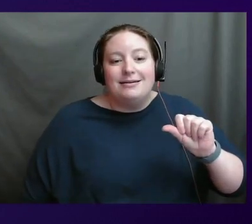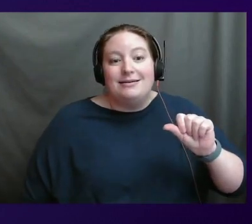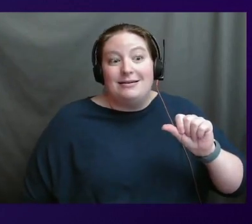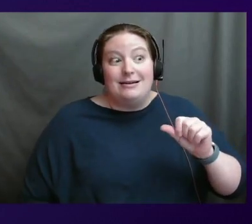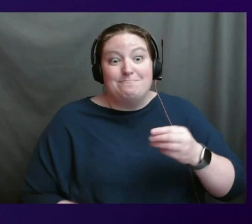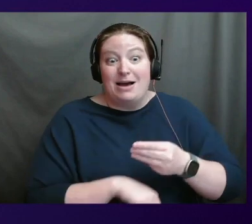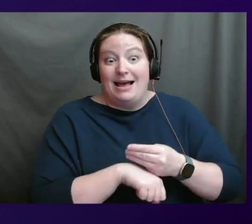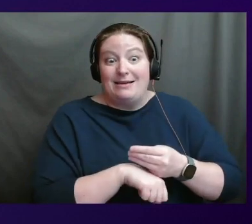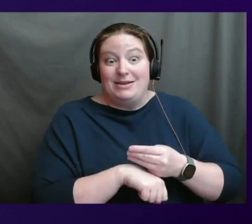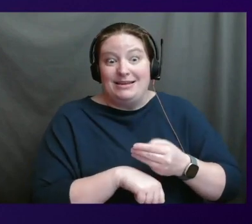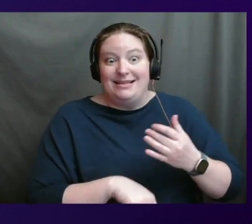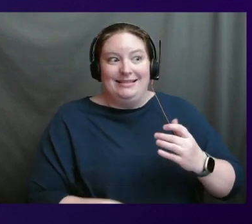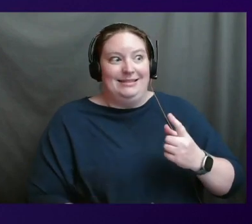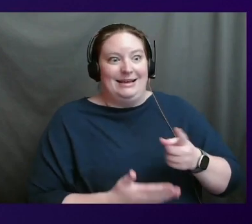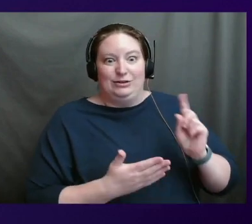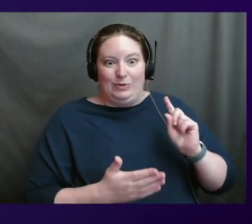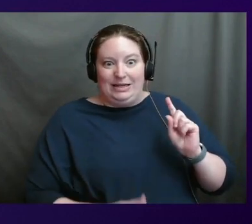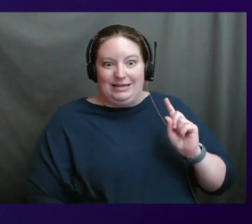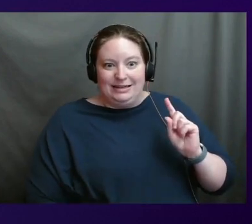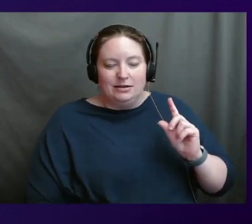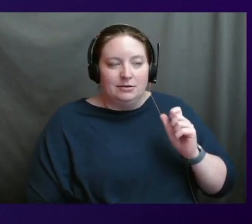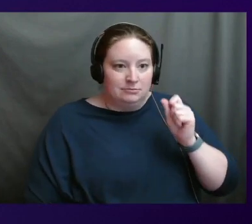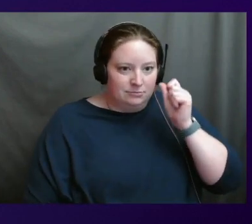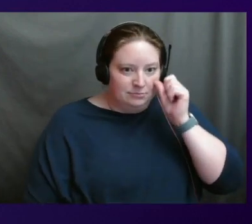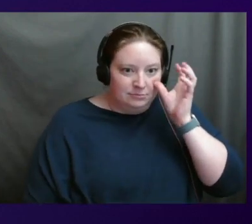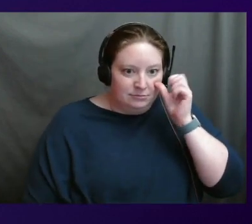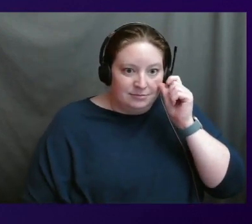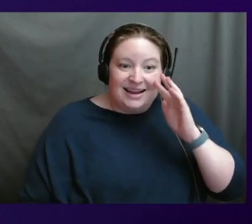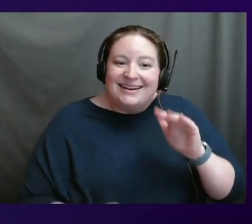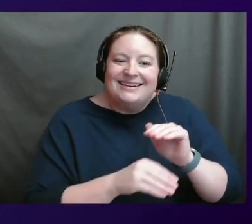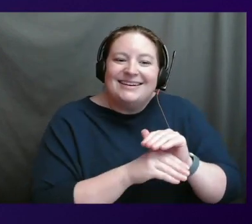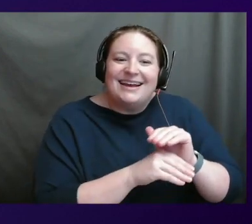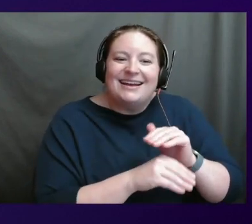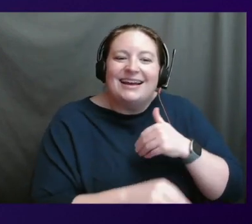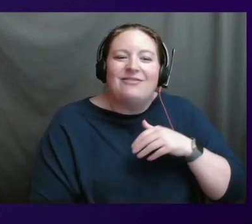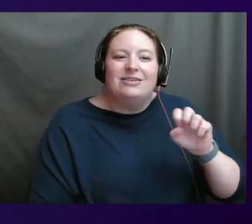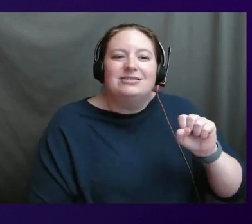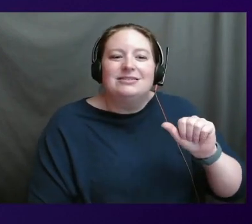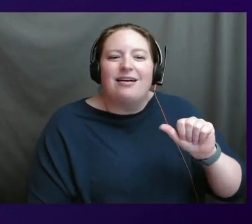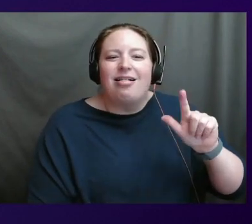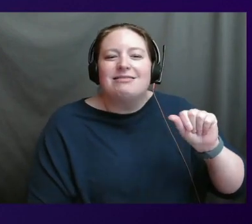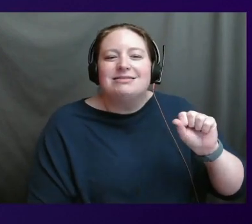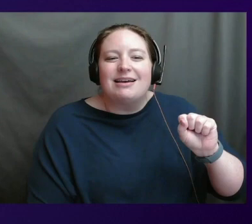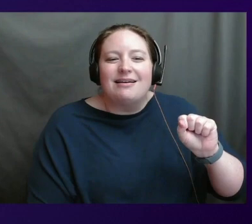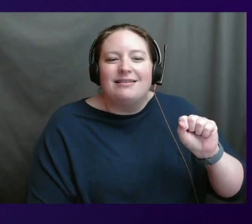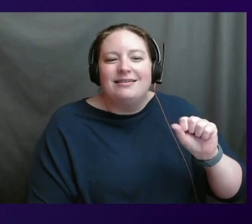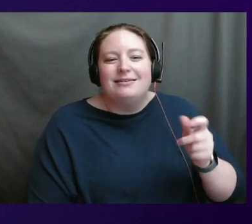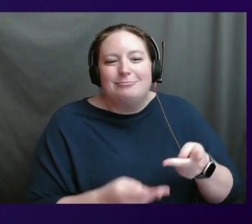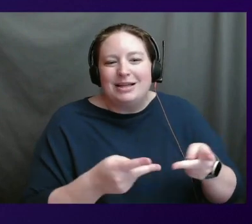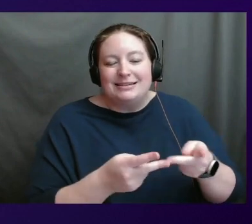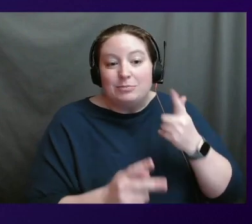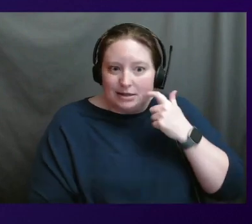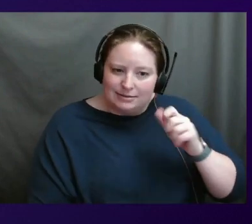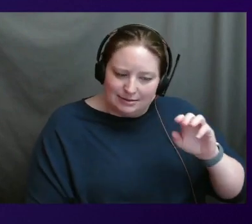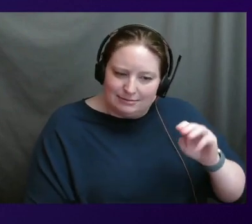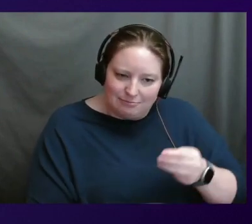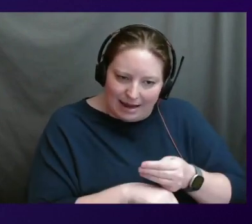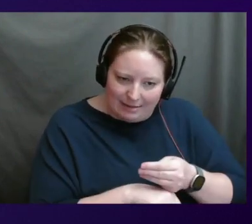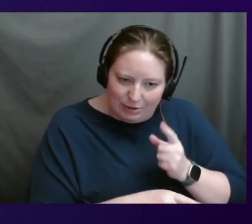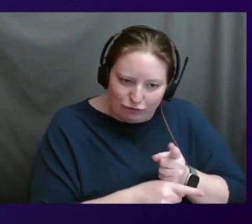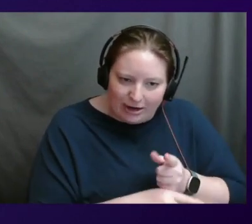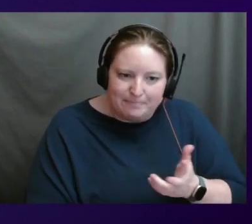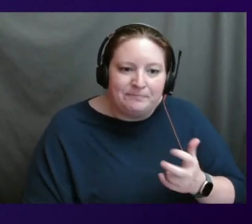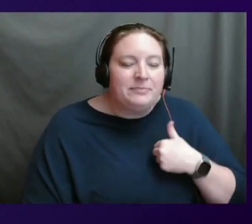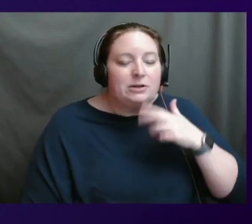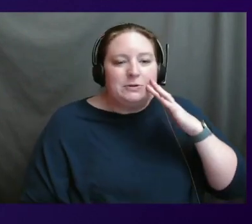away, and at night, they have a salsa place in the back, because it's Miami, right? So that was amazing.